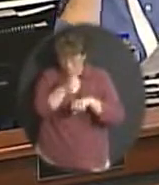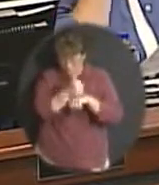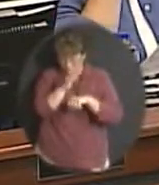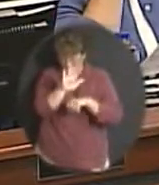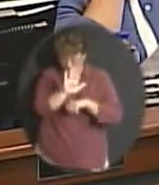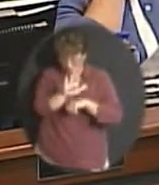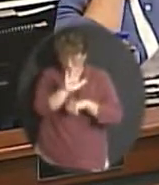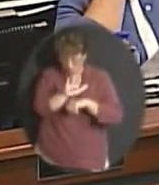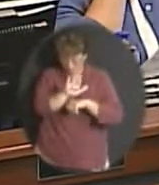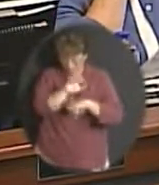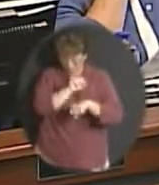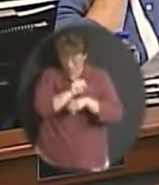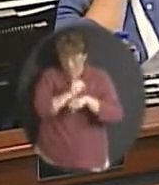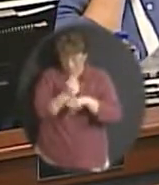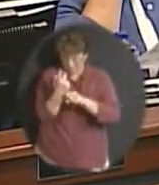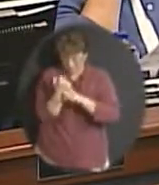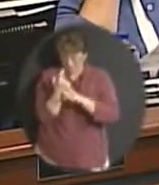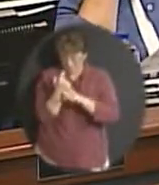requests for changes?